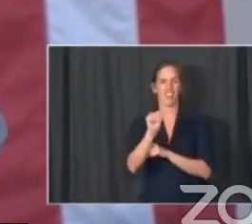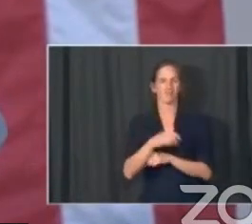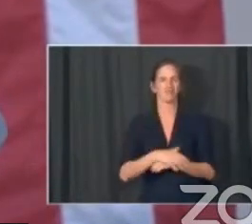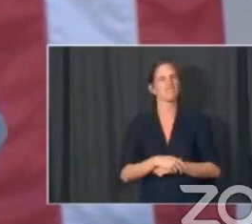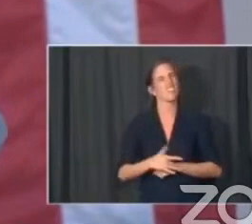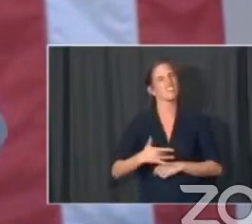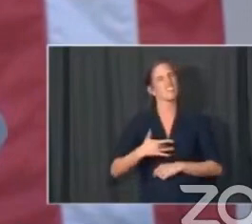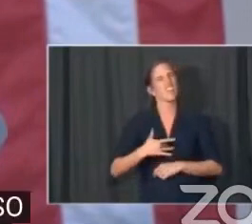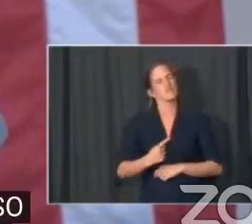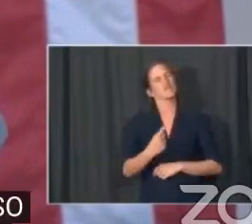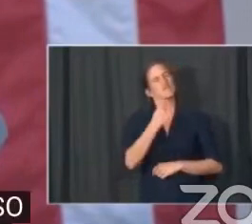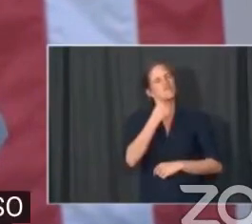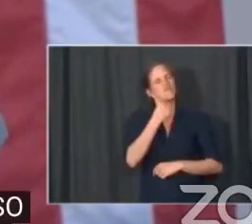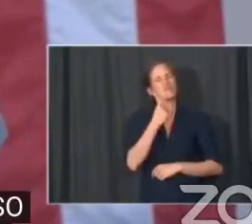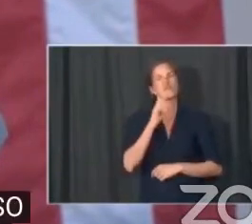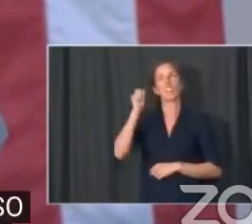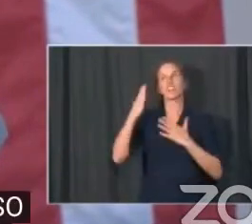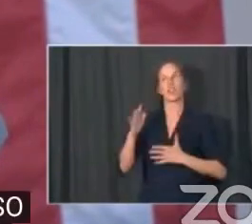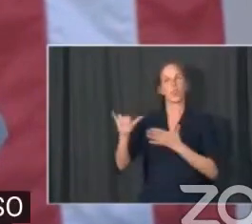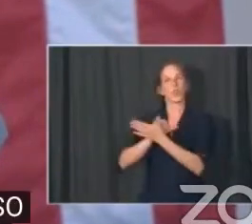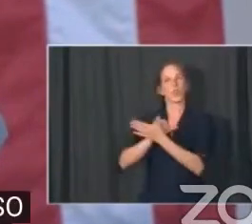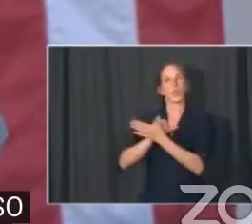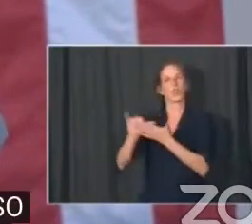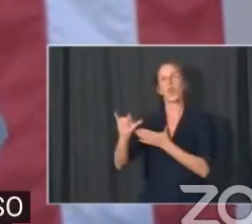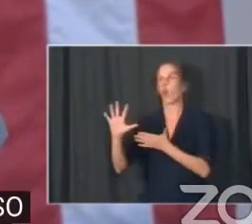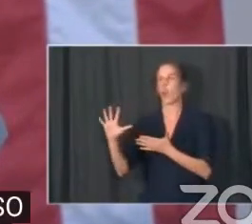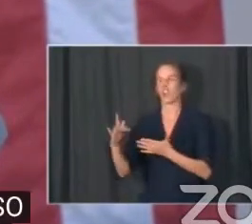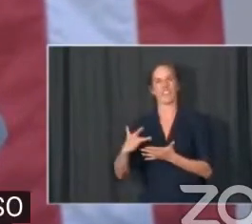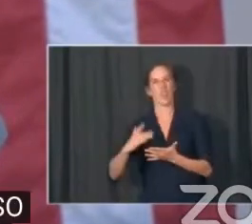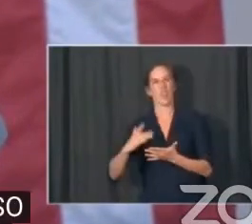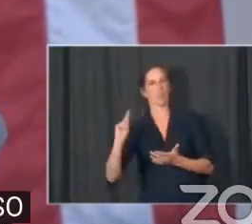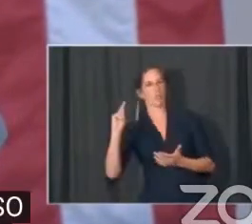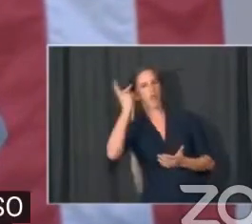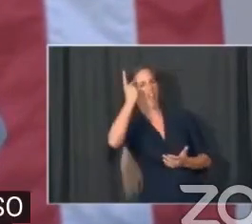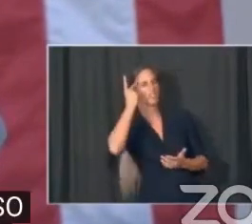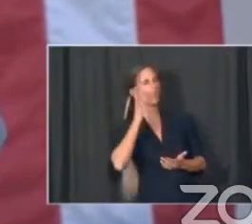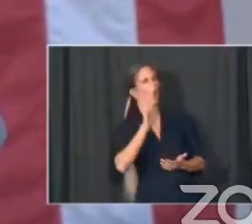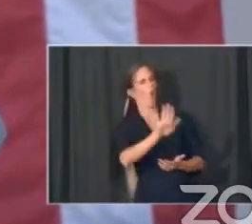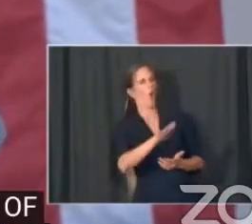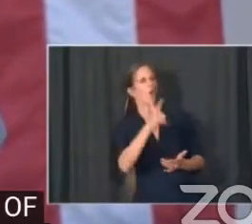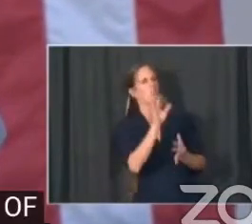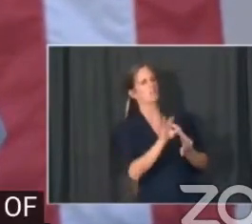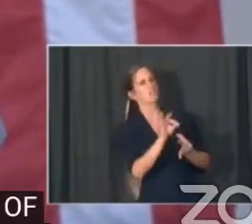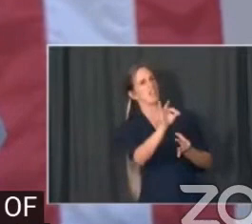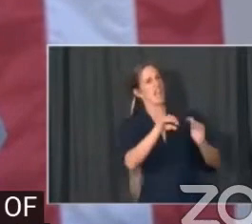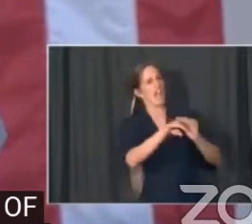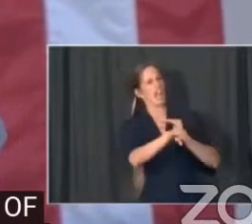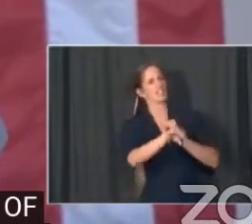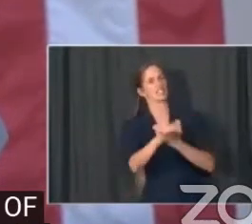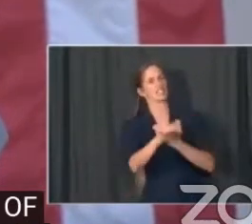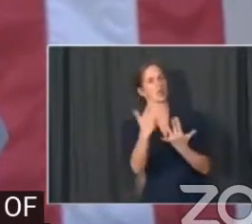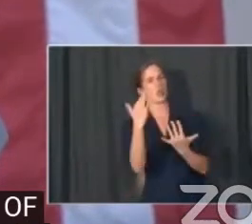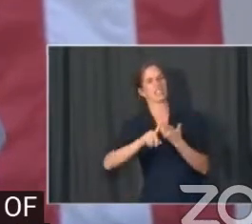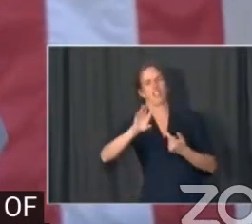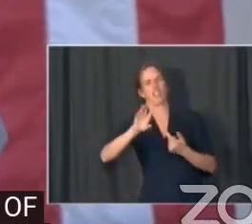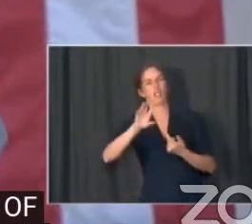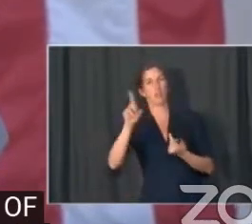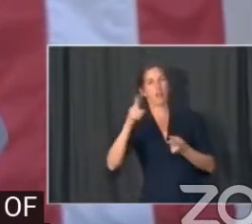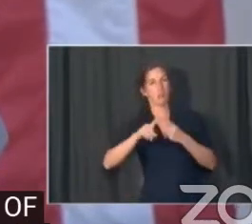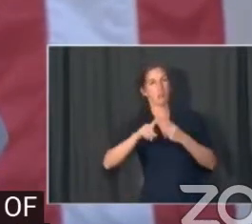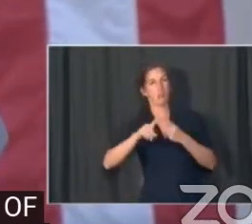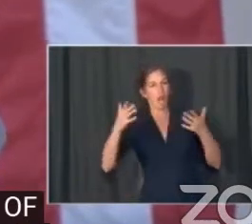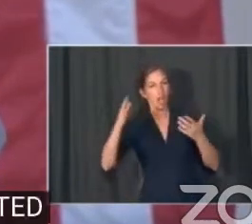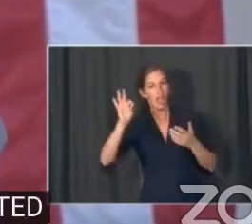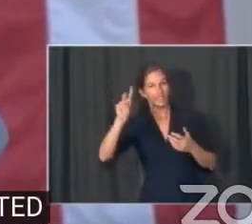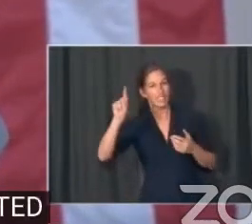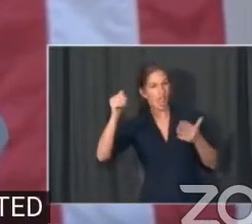actually injected prioridad. politics into the El process proceso ha and sido suggested the difícil, possibility los of datos, intentionally delaying access to an FDA-authorized vaccine, por which ejemplo, is lo